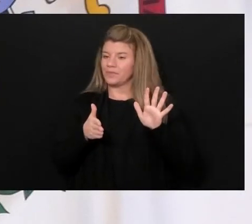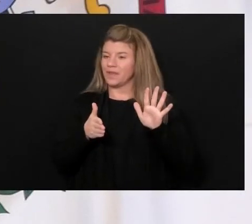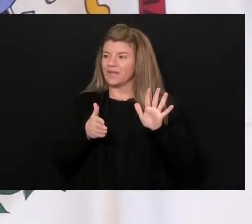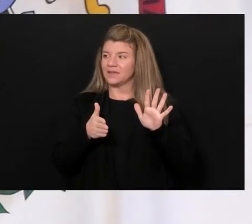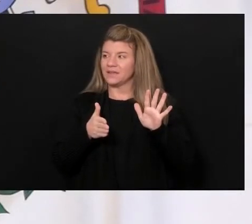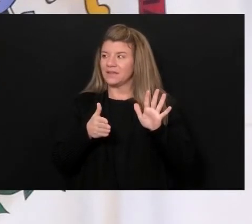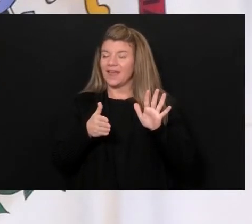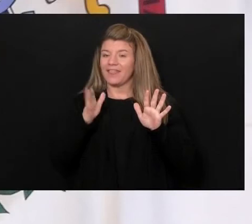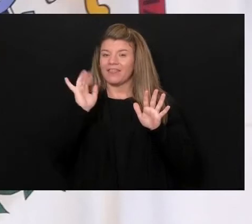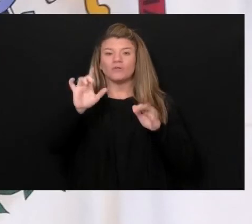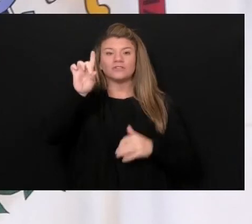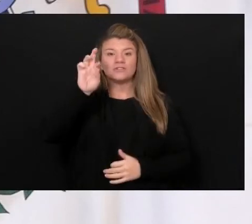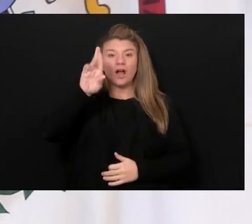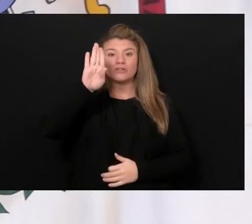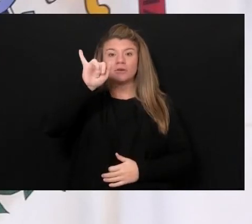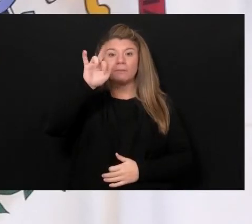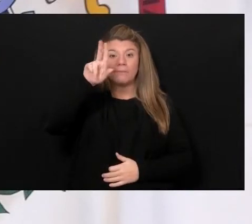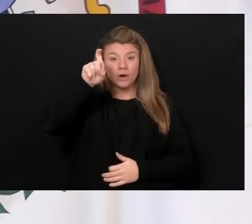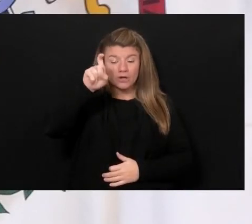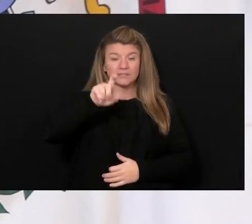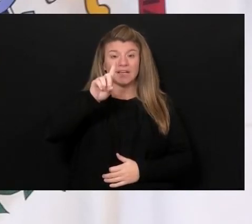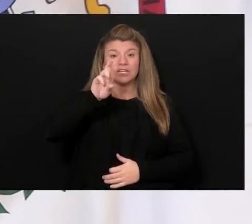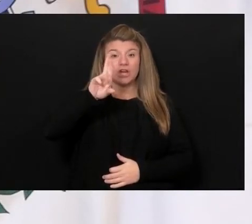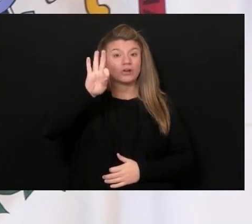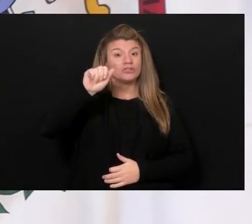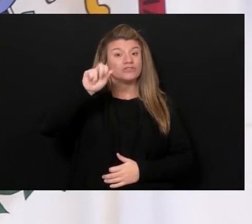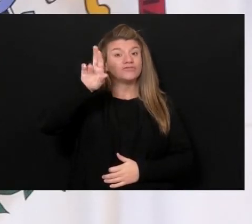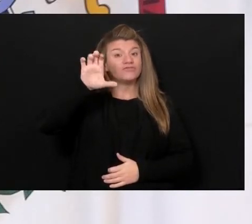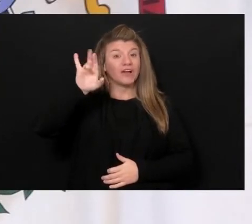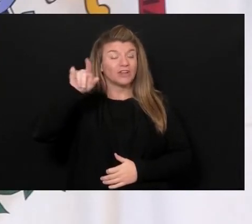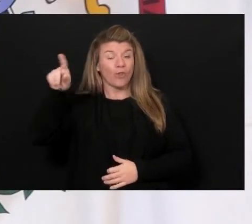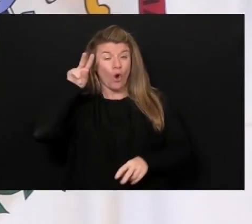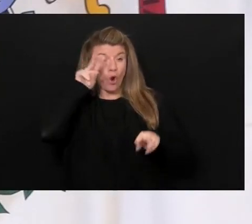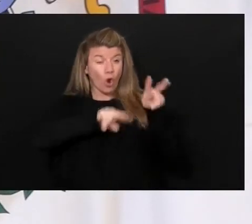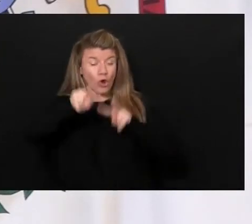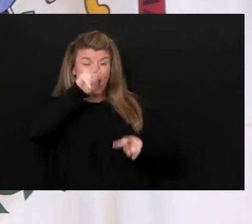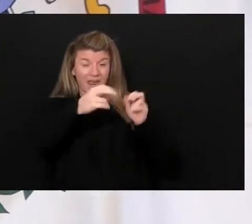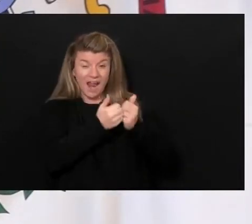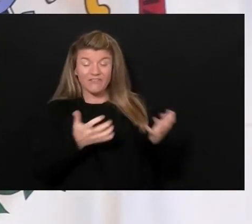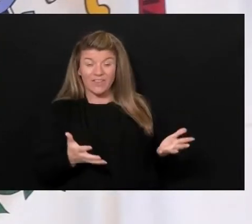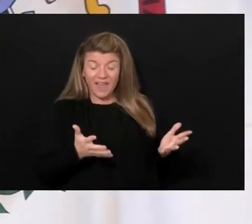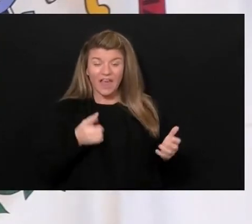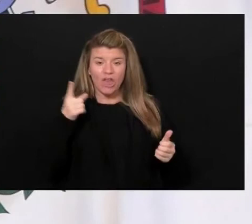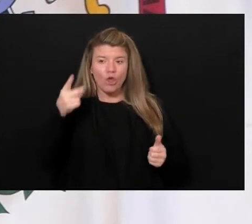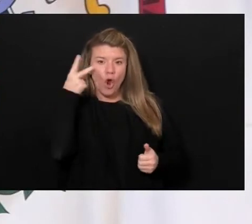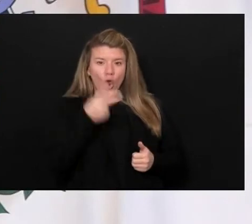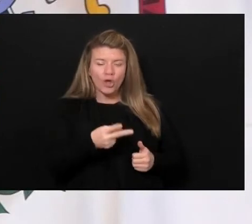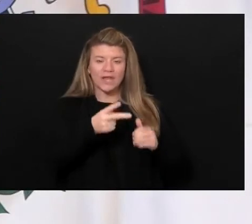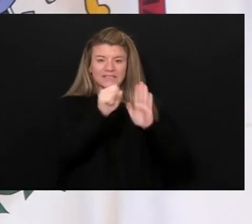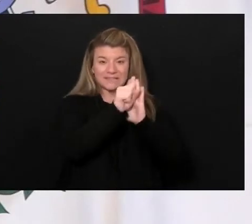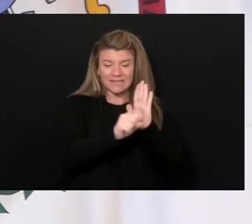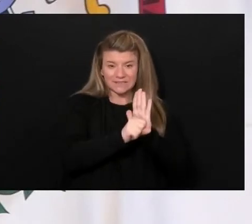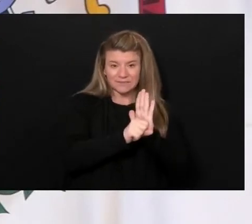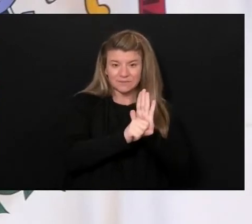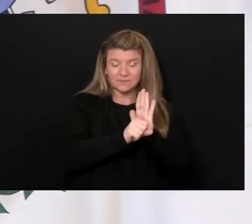Dr. Birx or Dr. Fauci or whatever are looking at things, you're looking at states with